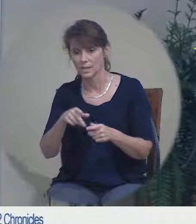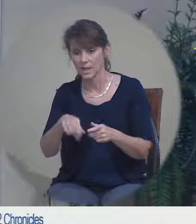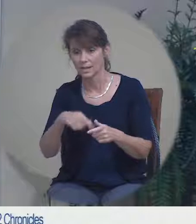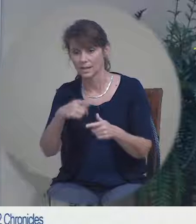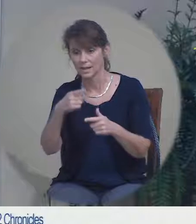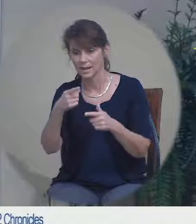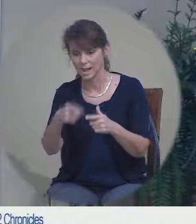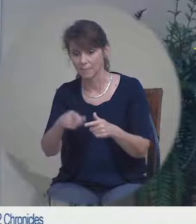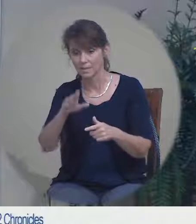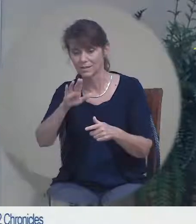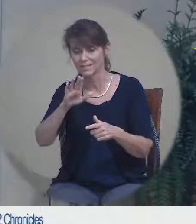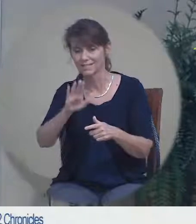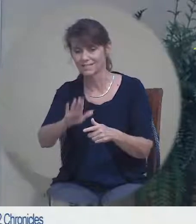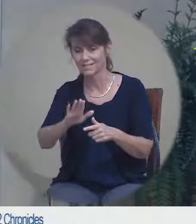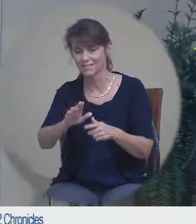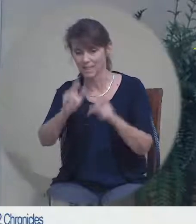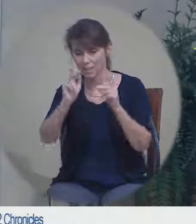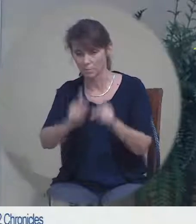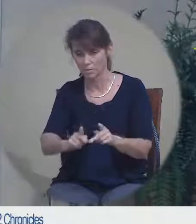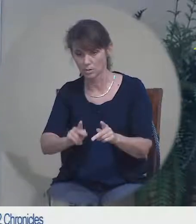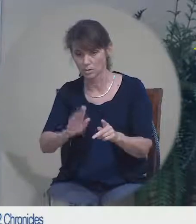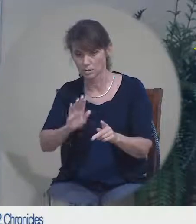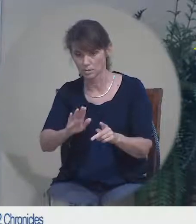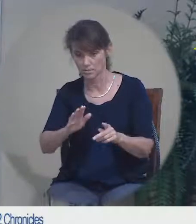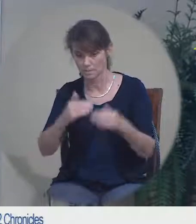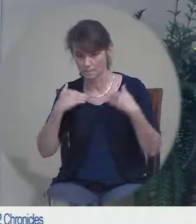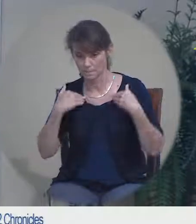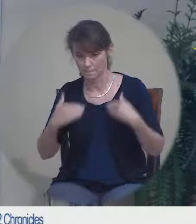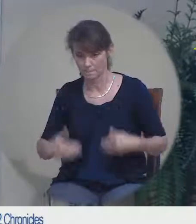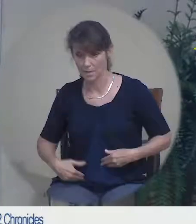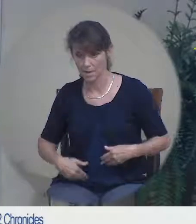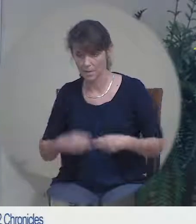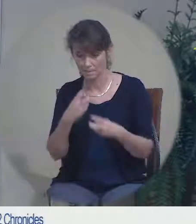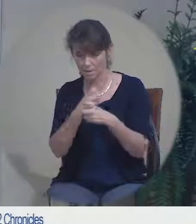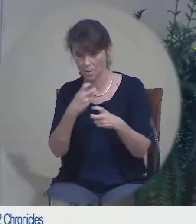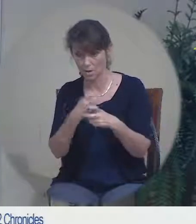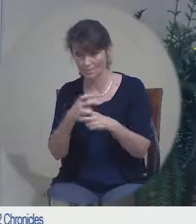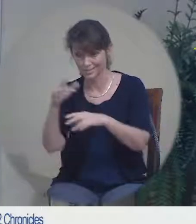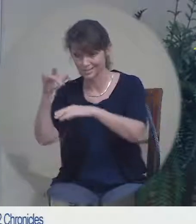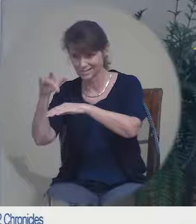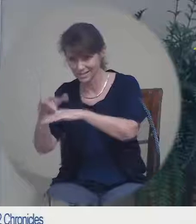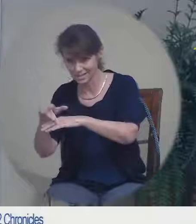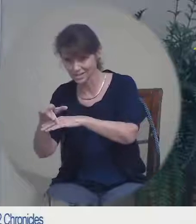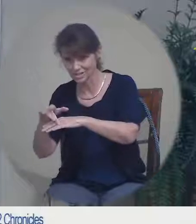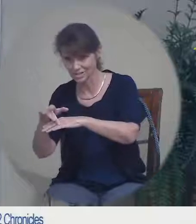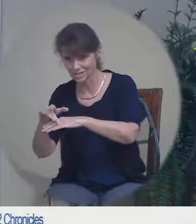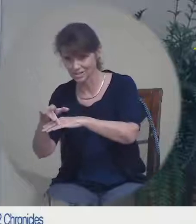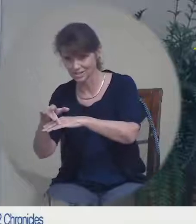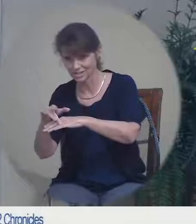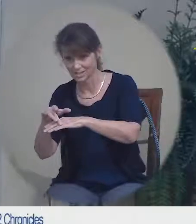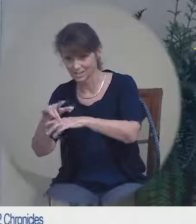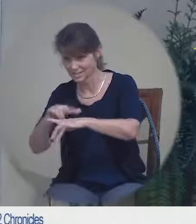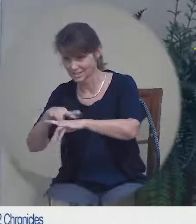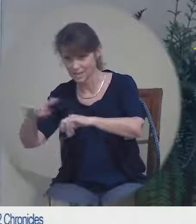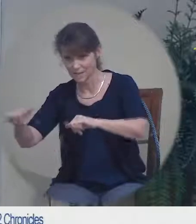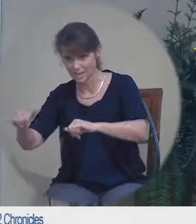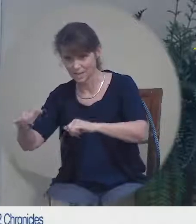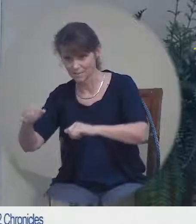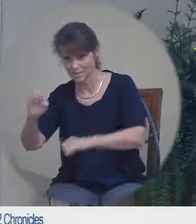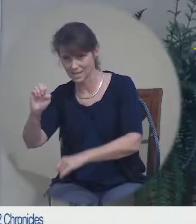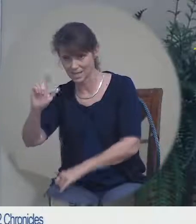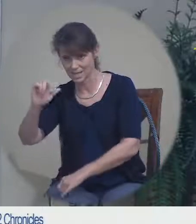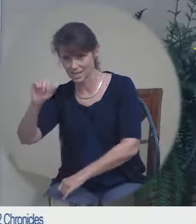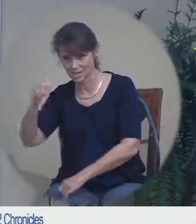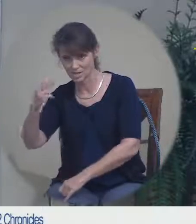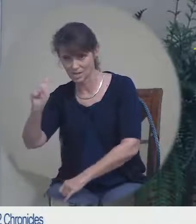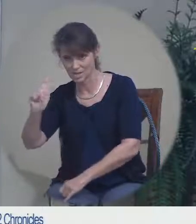And the body reanimated, came back to life. What's that mean? I mean, we know the